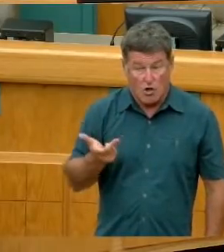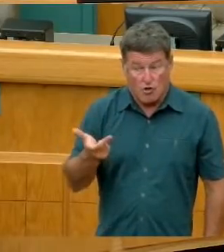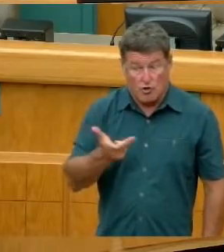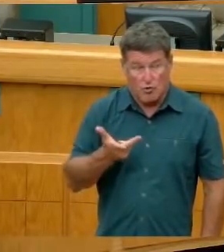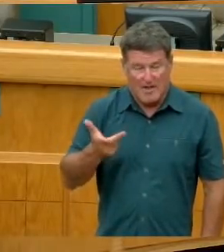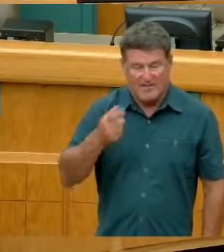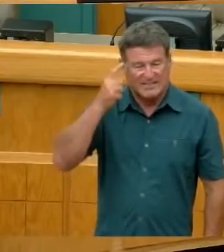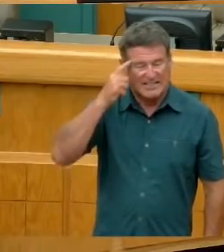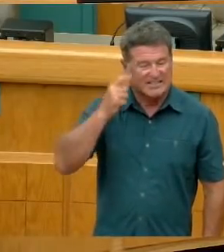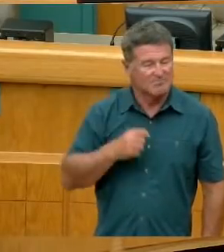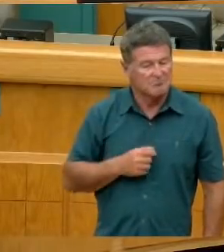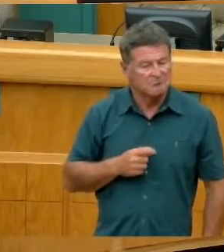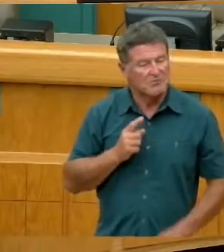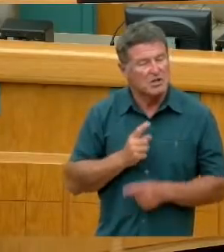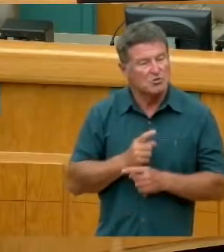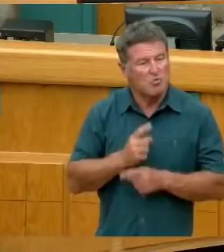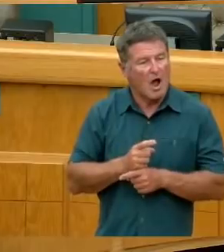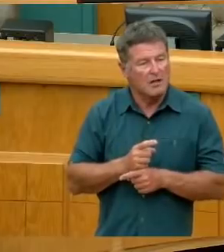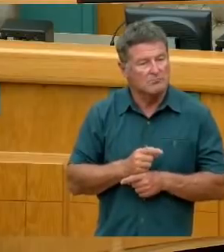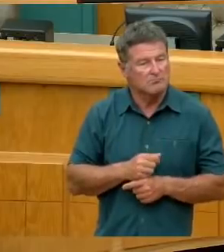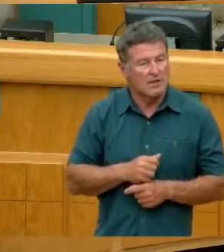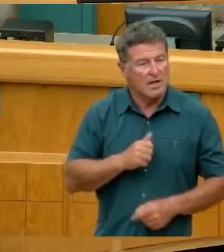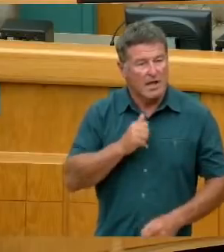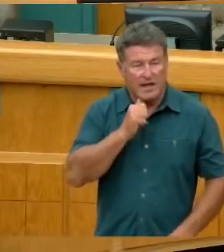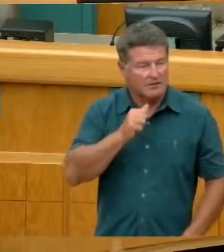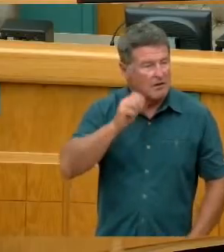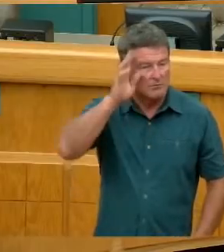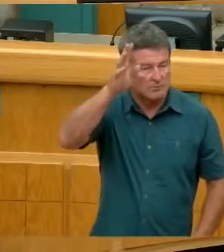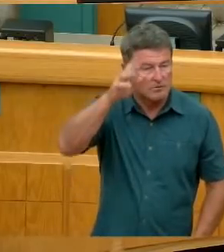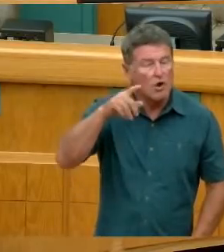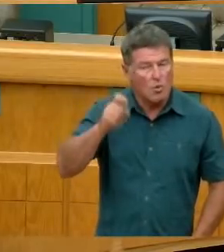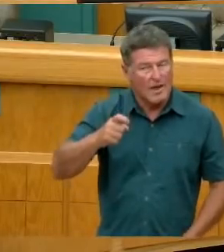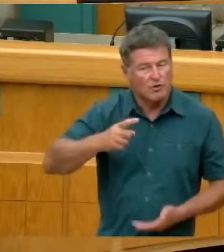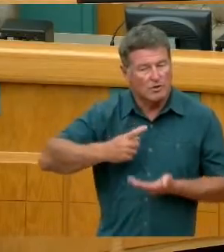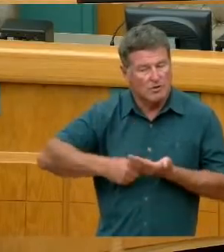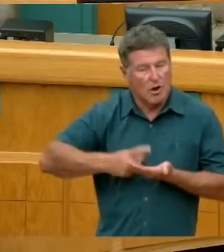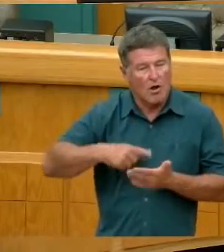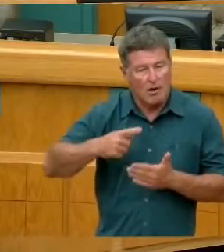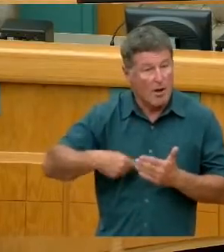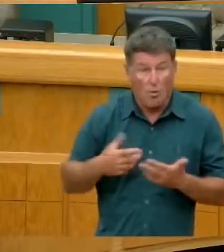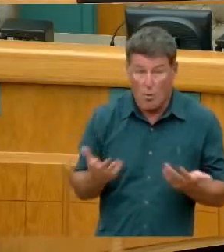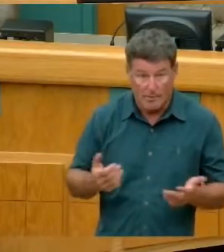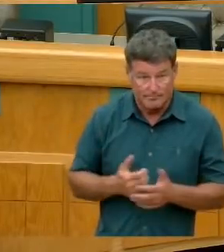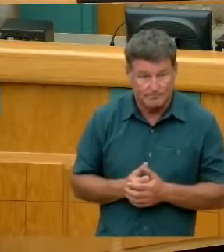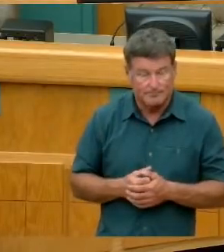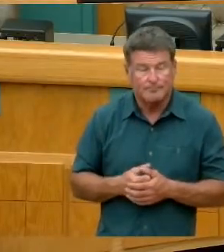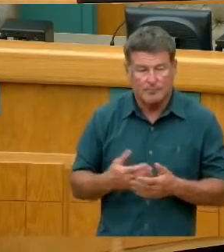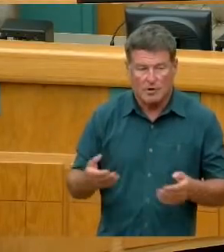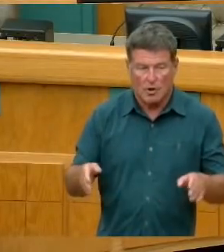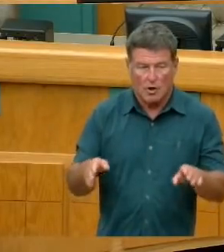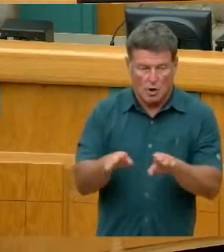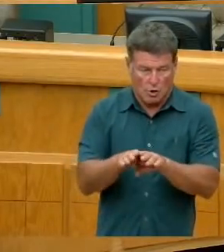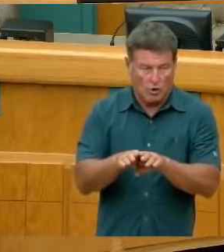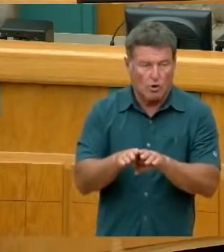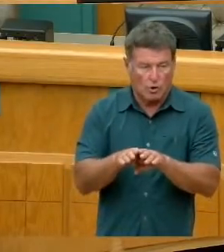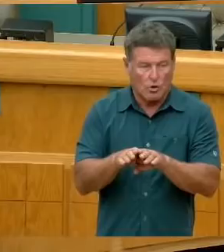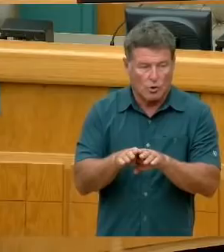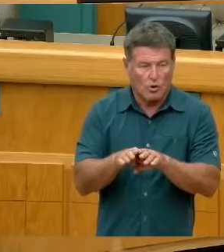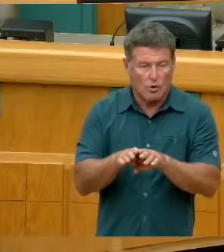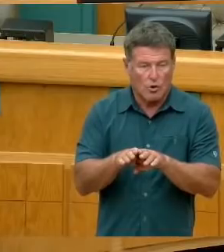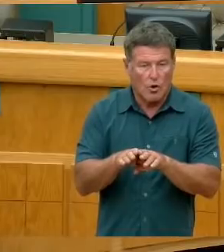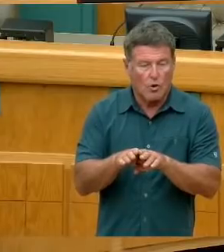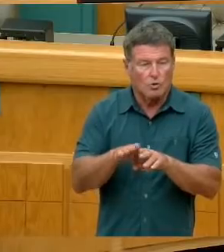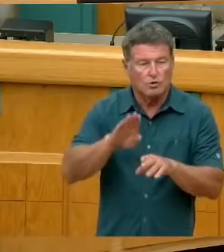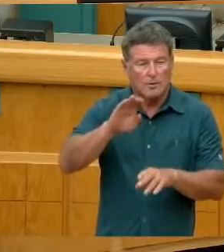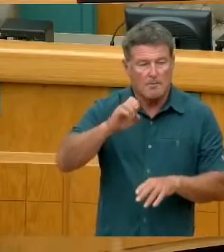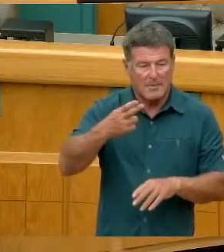Office, because we do not think it's unreasonable at this point to begin the discussions of once